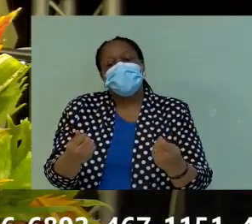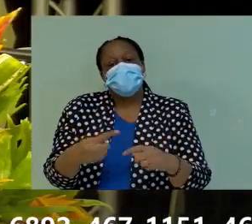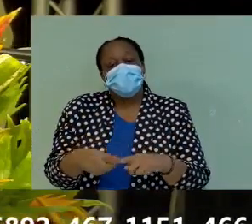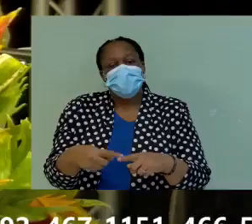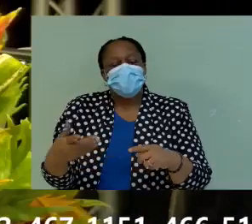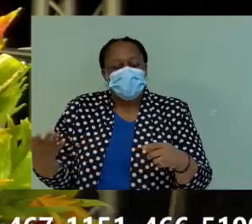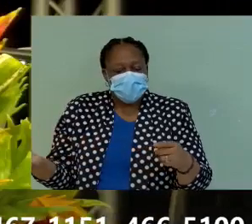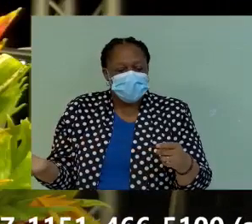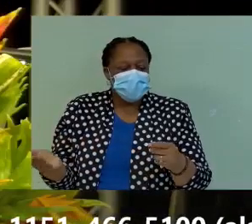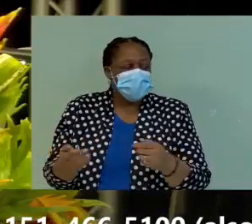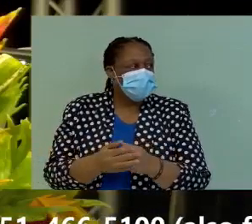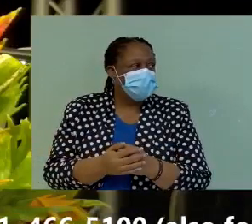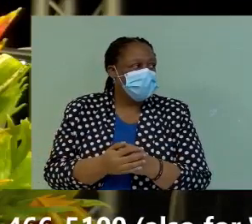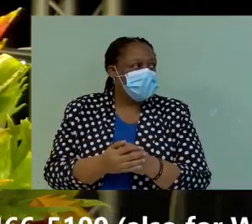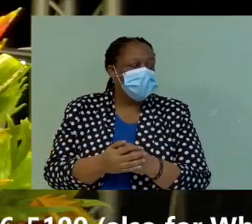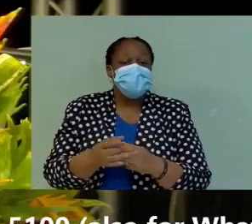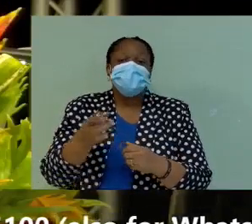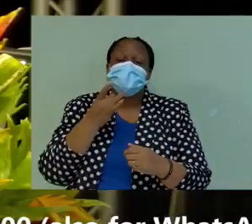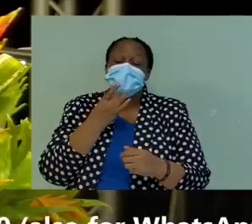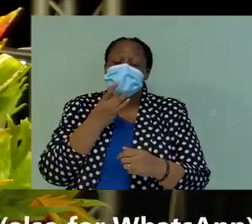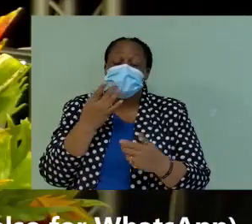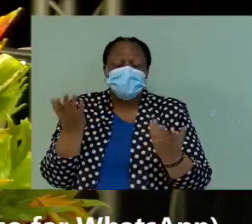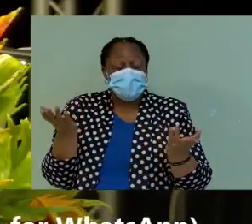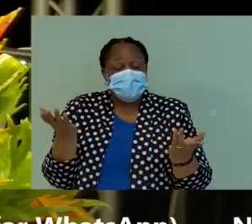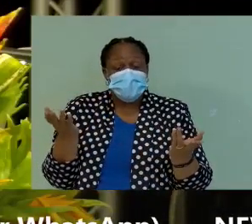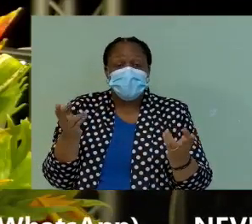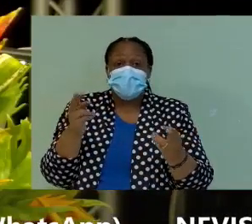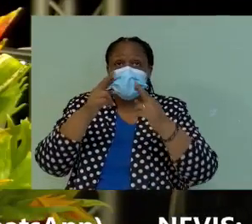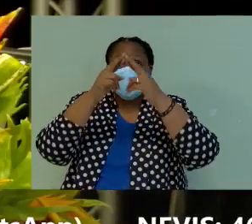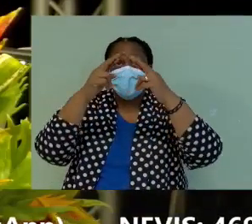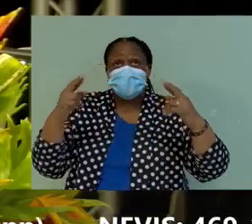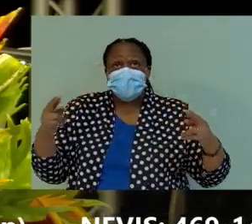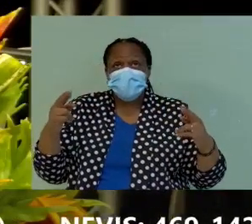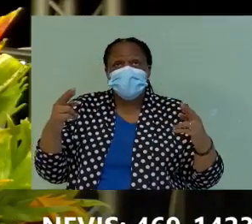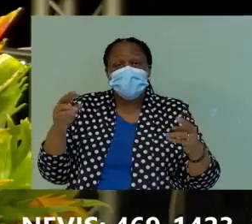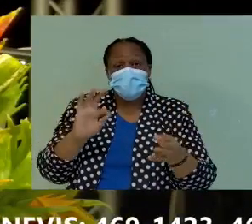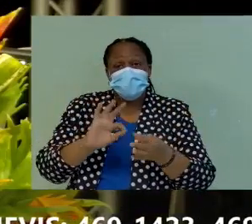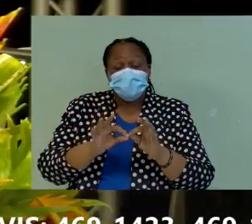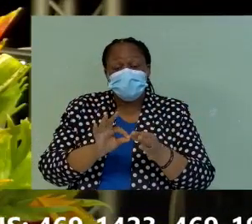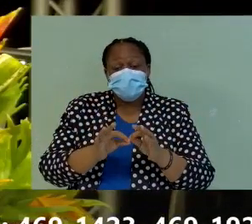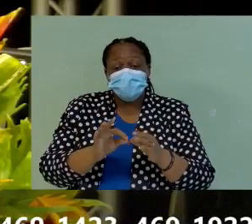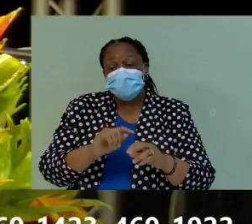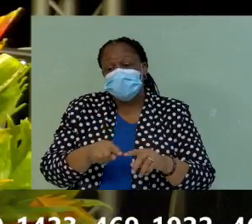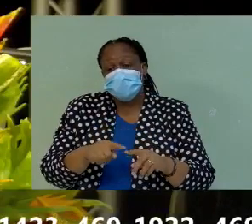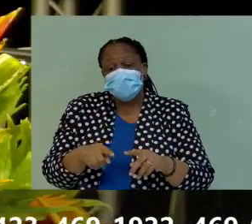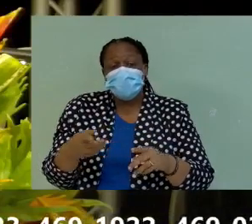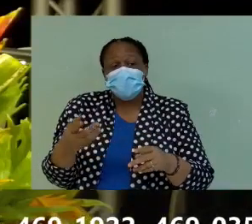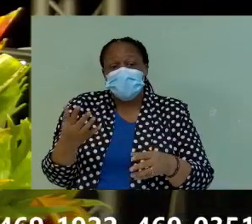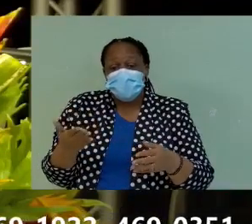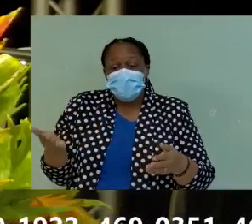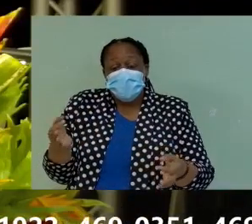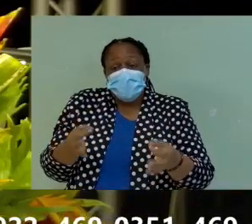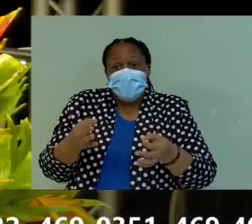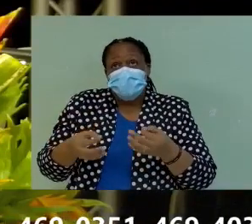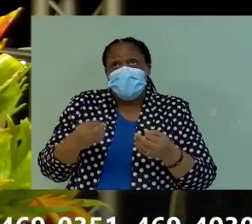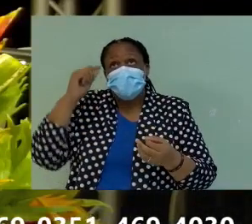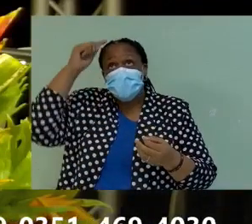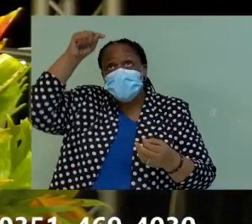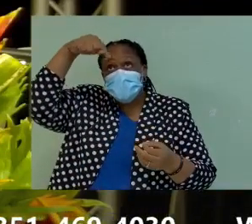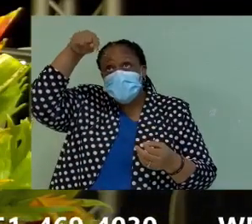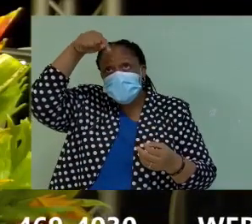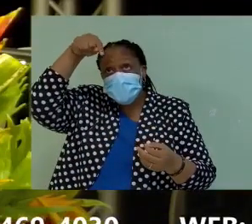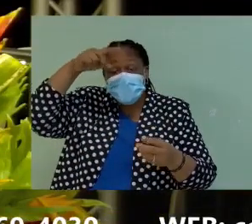for urgent plumbing, electrical, roof repairs, and other emergency repairs for a home or